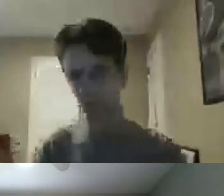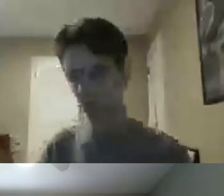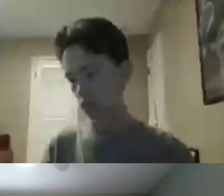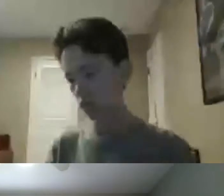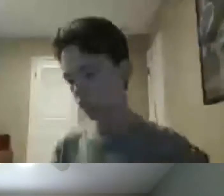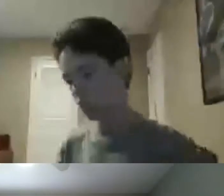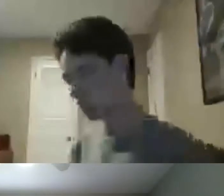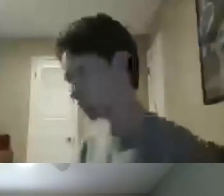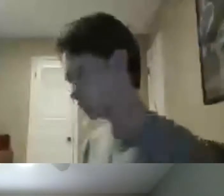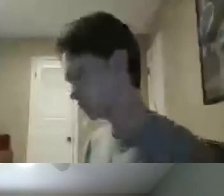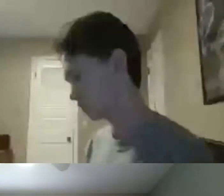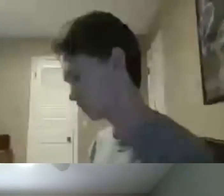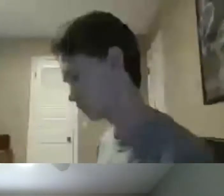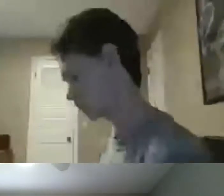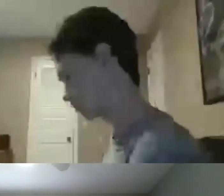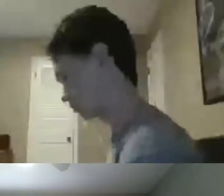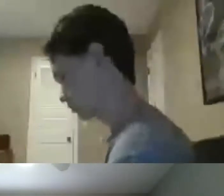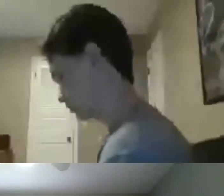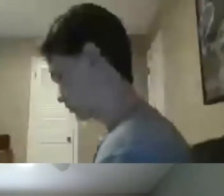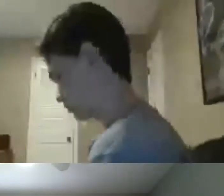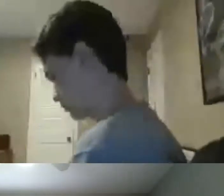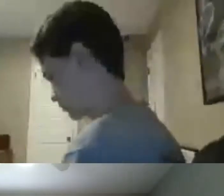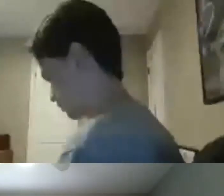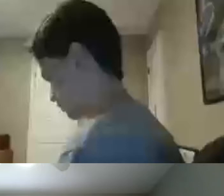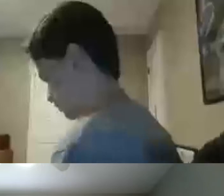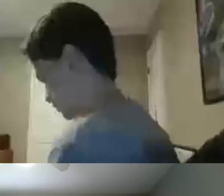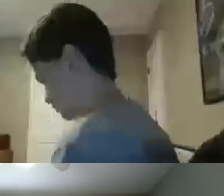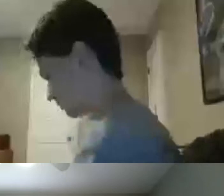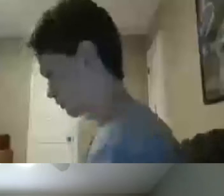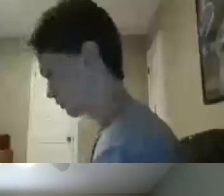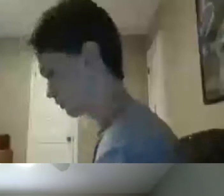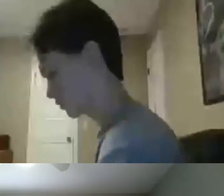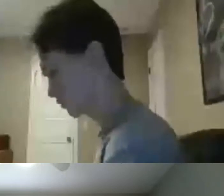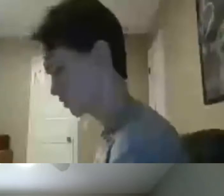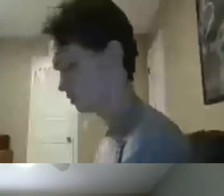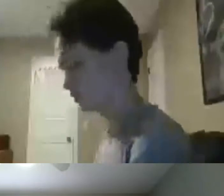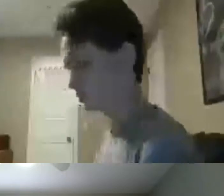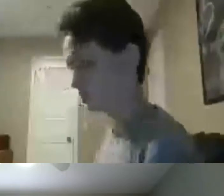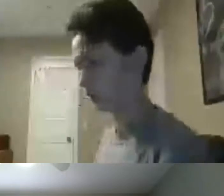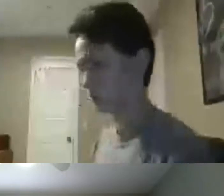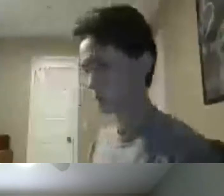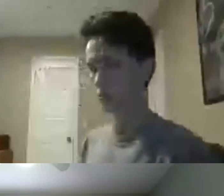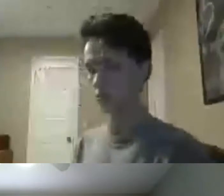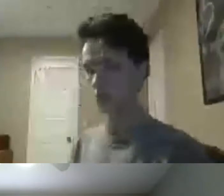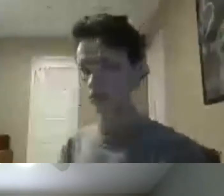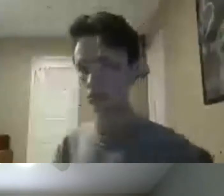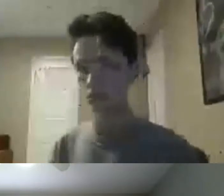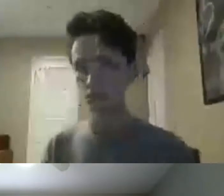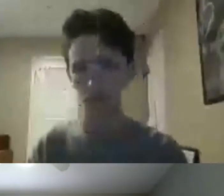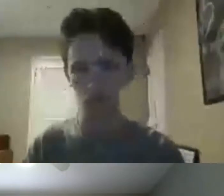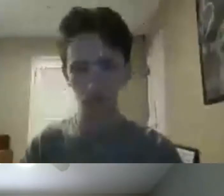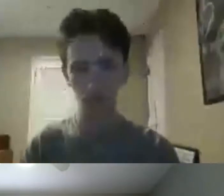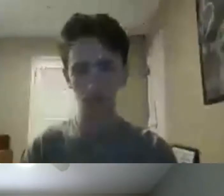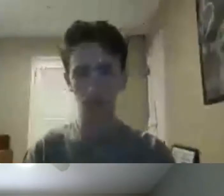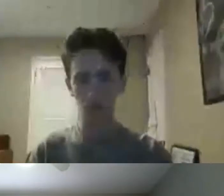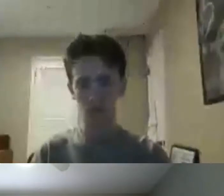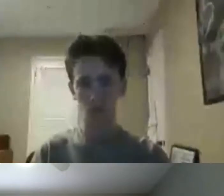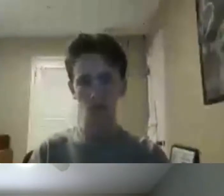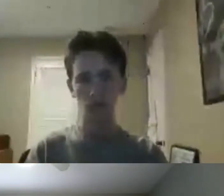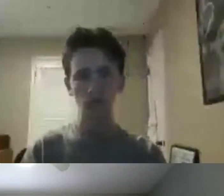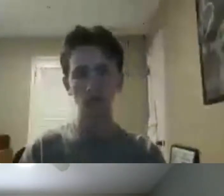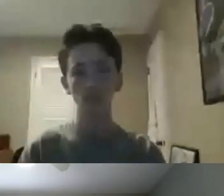I want students to know that there are other students who have gone through those issues as well. And it's time to bring a conversation about and try to have